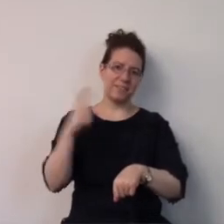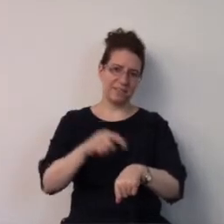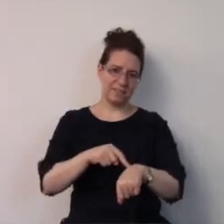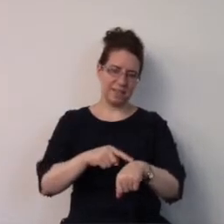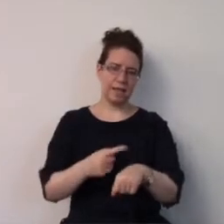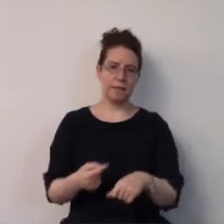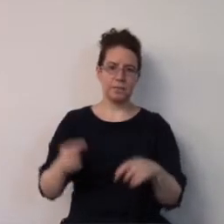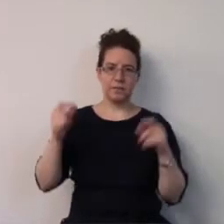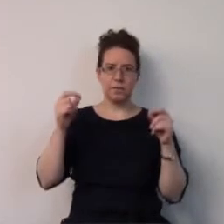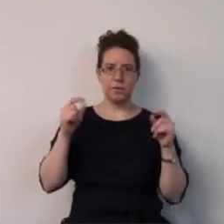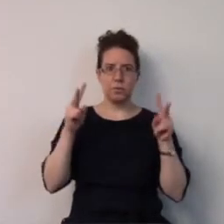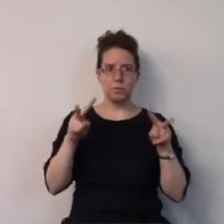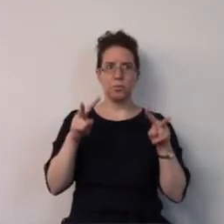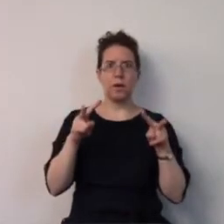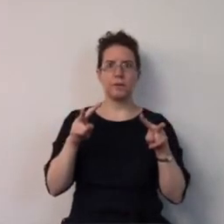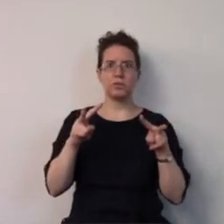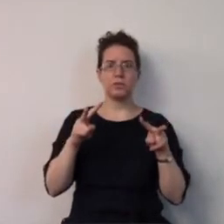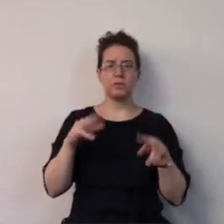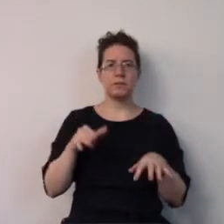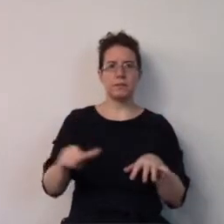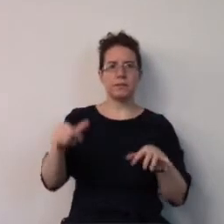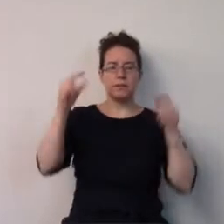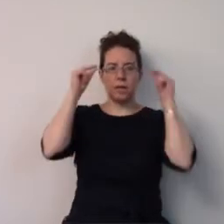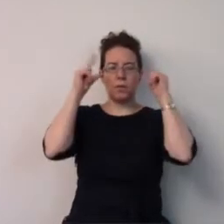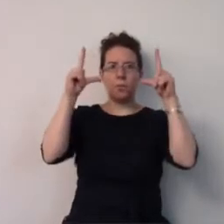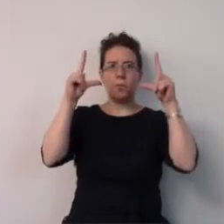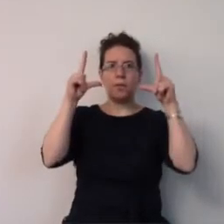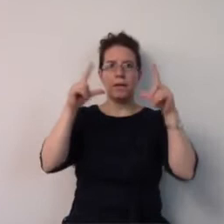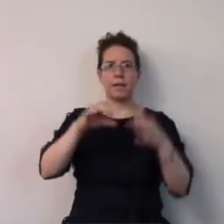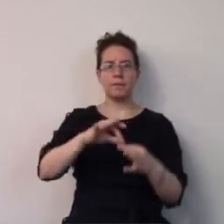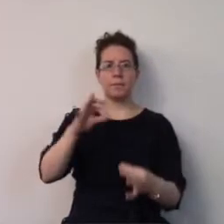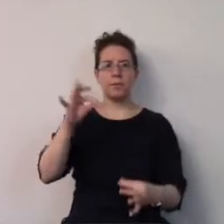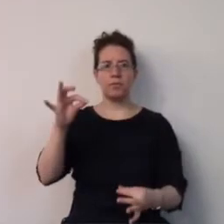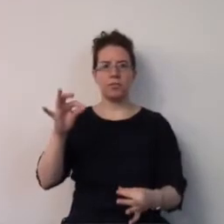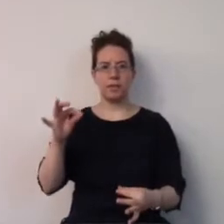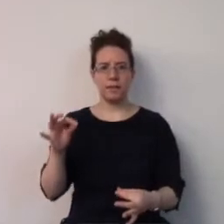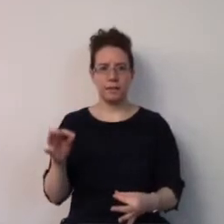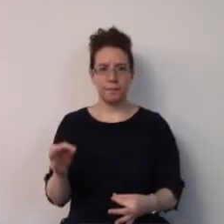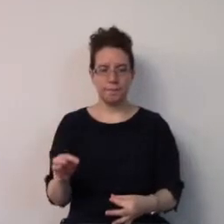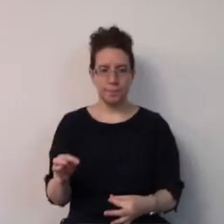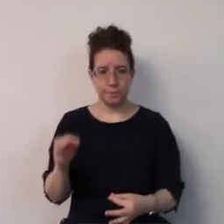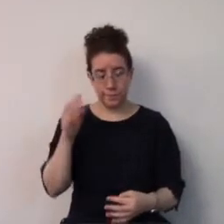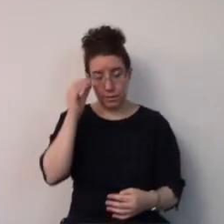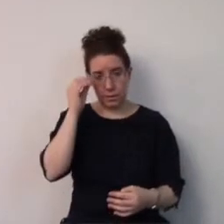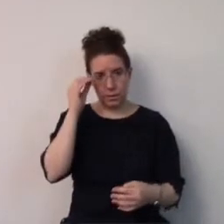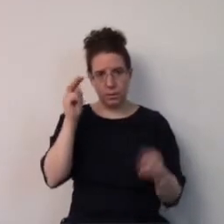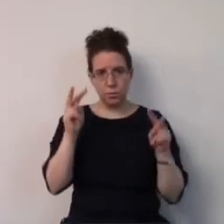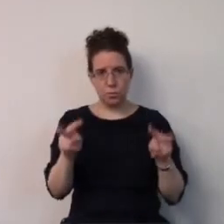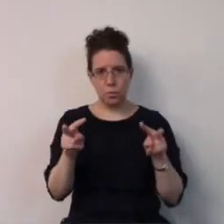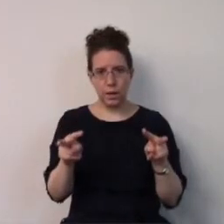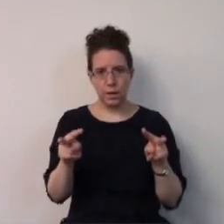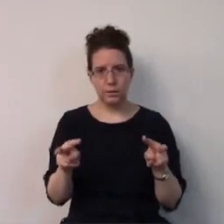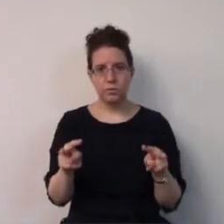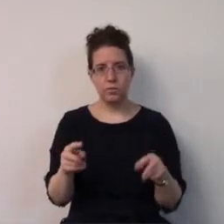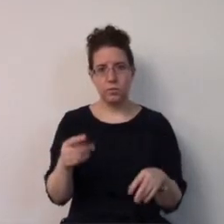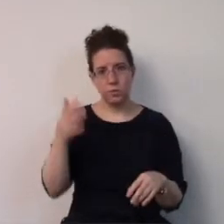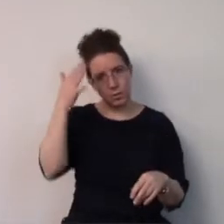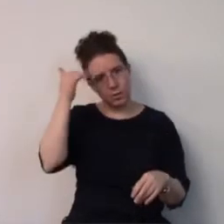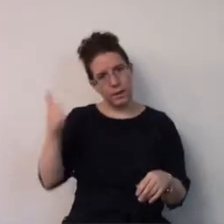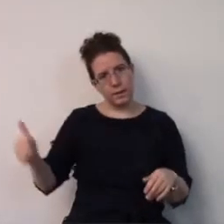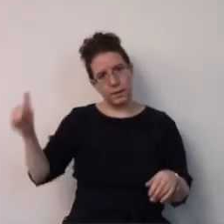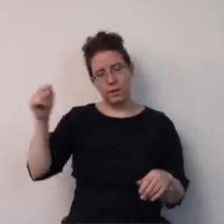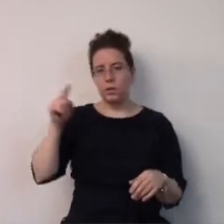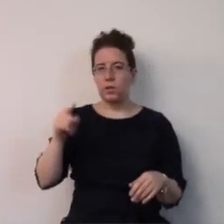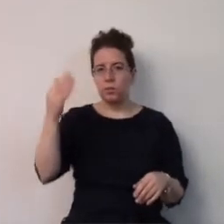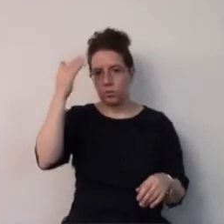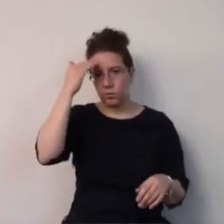what watch the thief would come, he would have watched. He would have watched, sure, and would not have